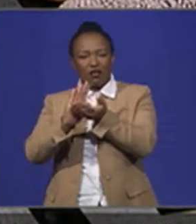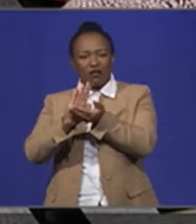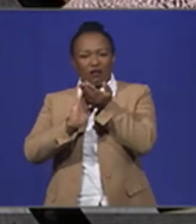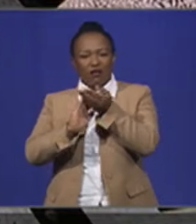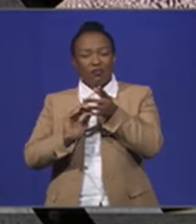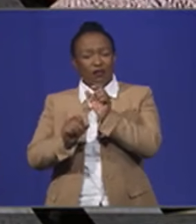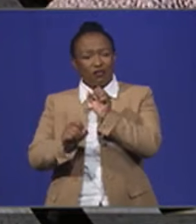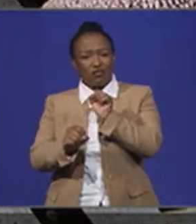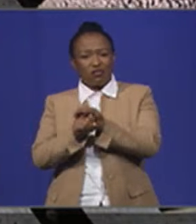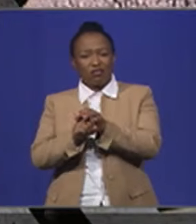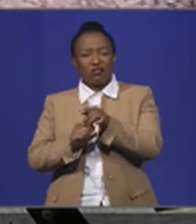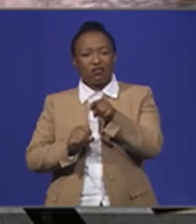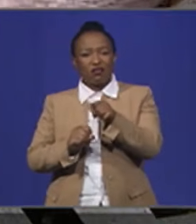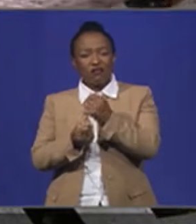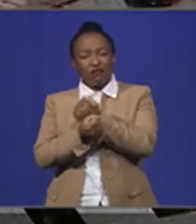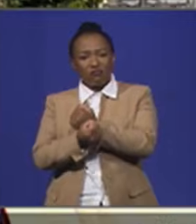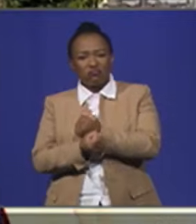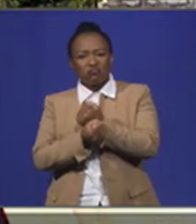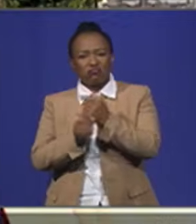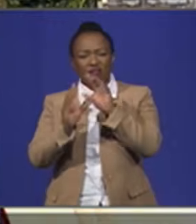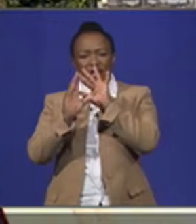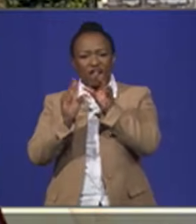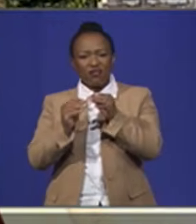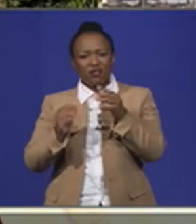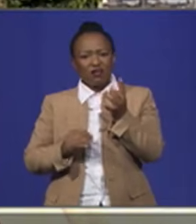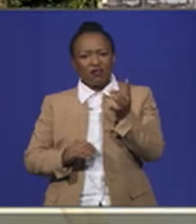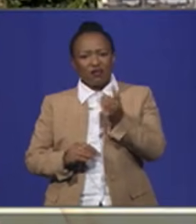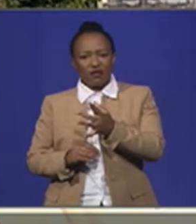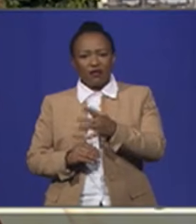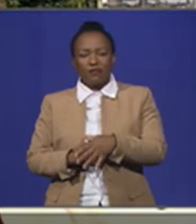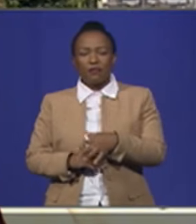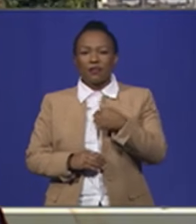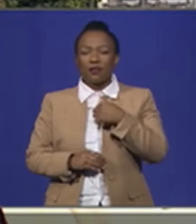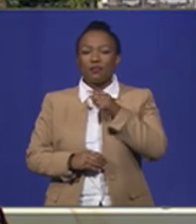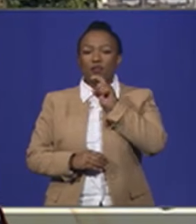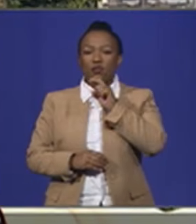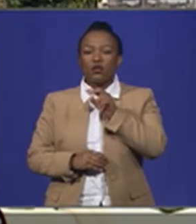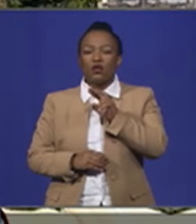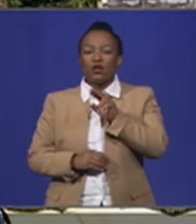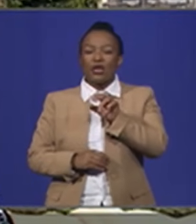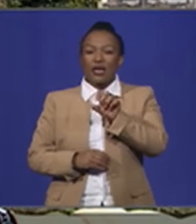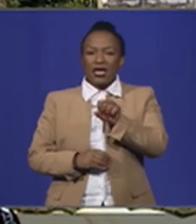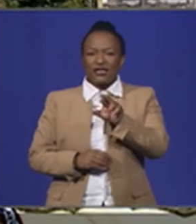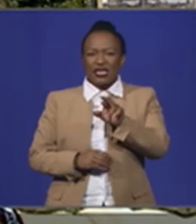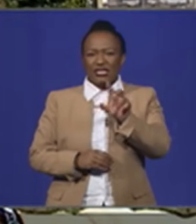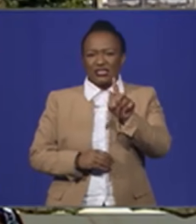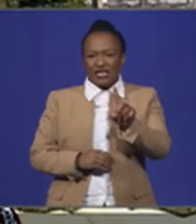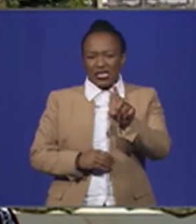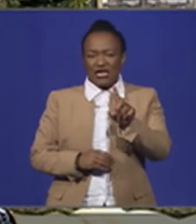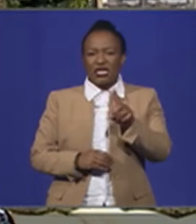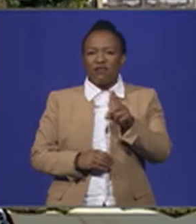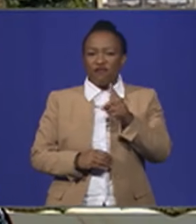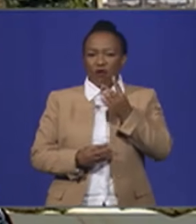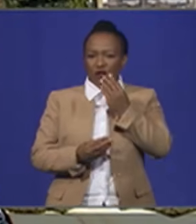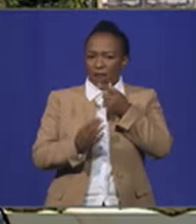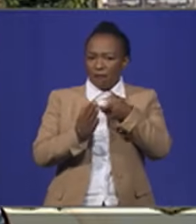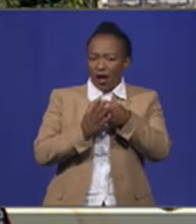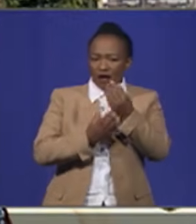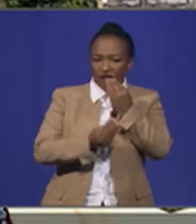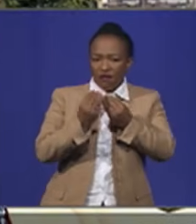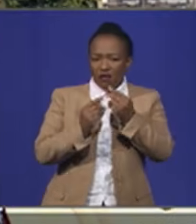tlhwatlhwa e yang kwa godimo ya go tshela. I use the SASSA SRD 370 to survive. So if the fuel prices